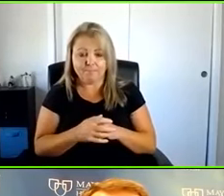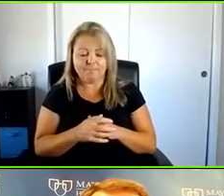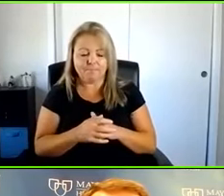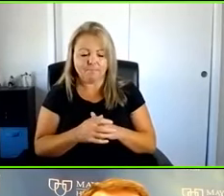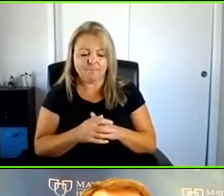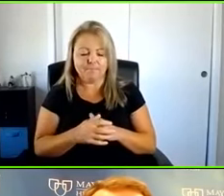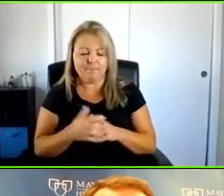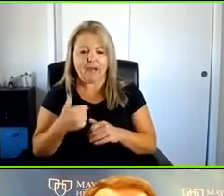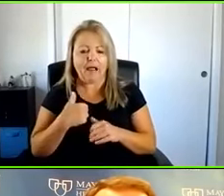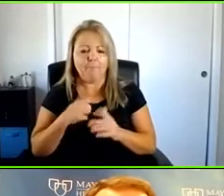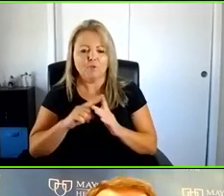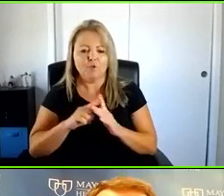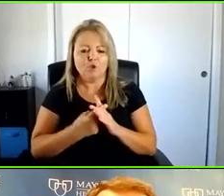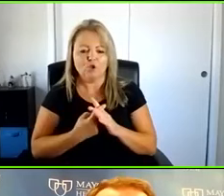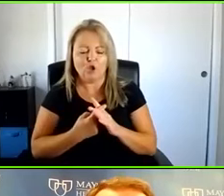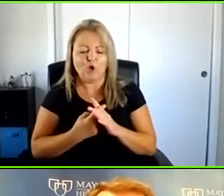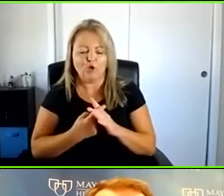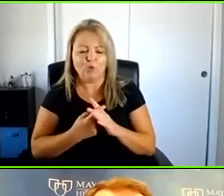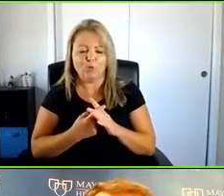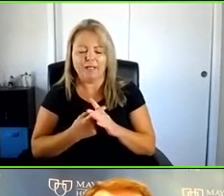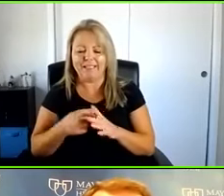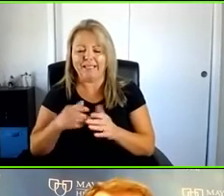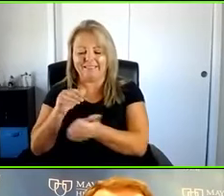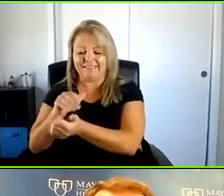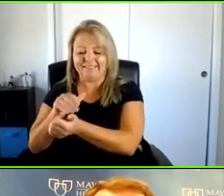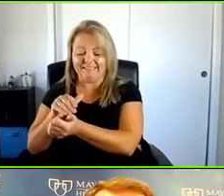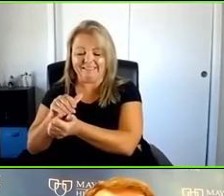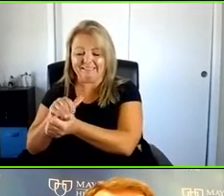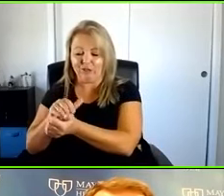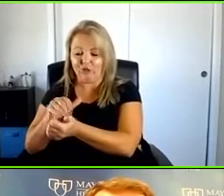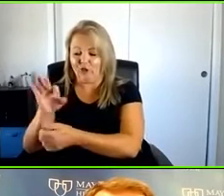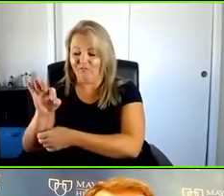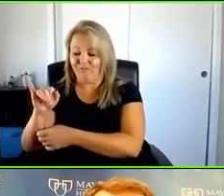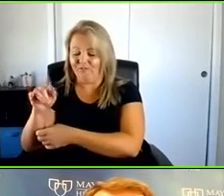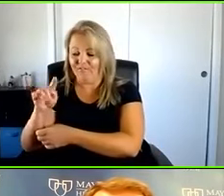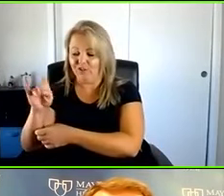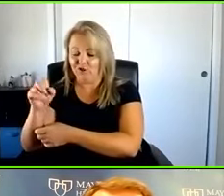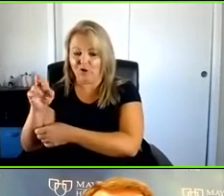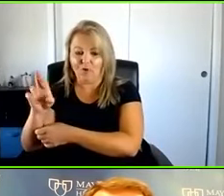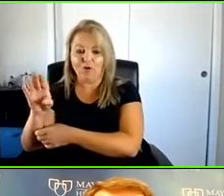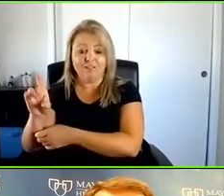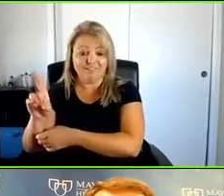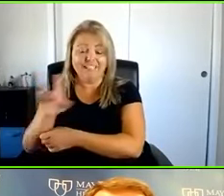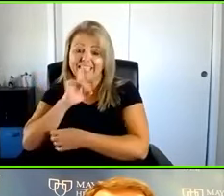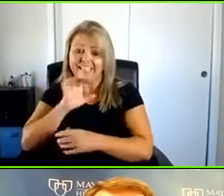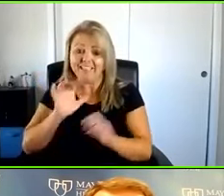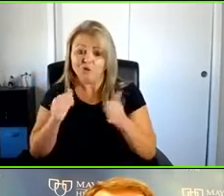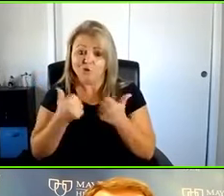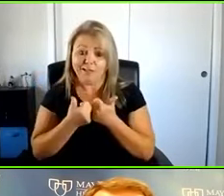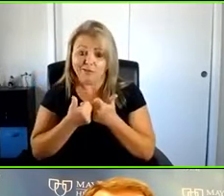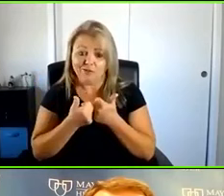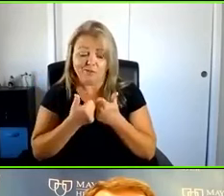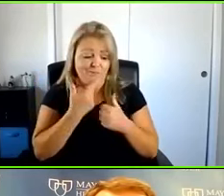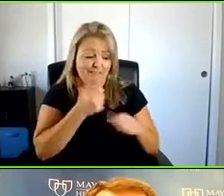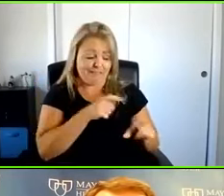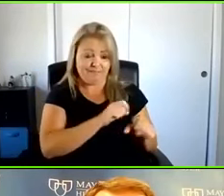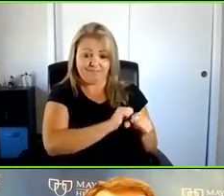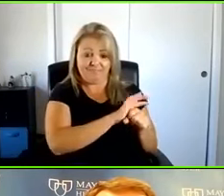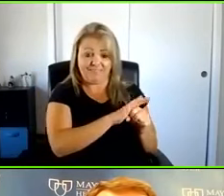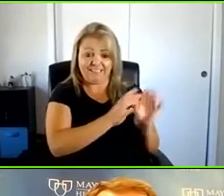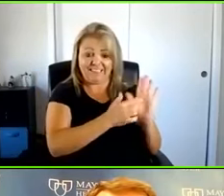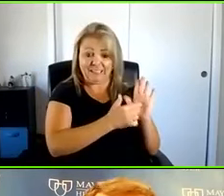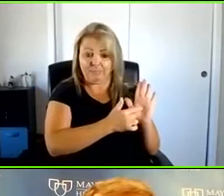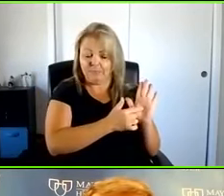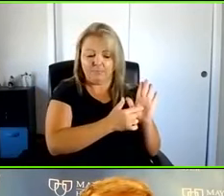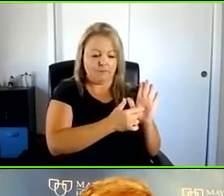Maybe I'll start with this one. Dr. Fitzgerald can jump in if you'd like, but this is the challenge, right? Because COVID-19 symptoms can be as